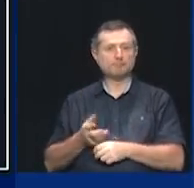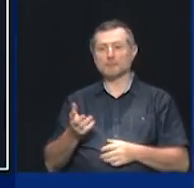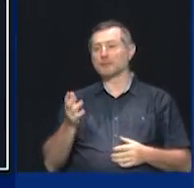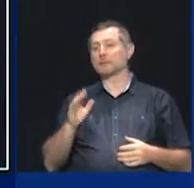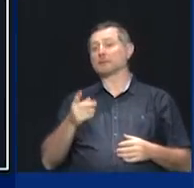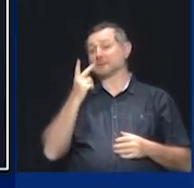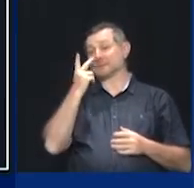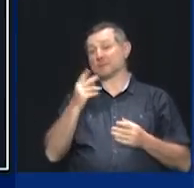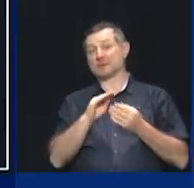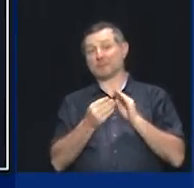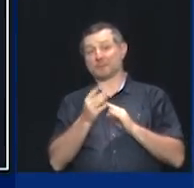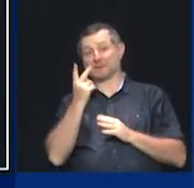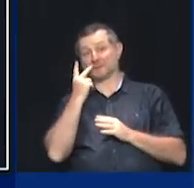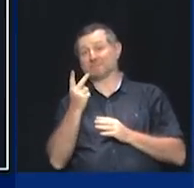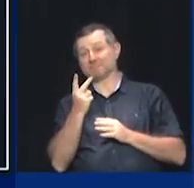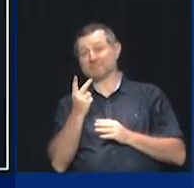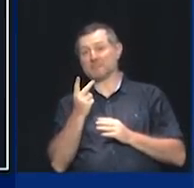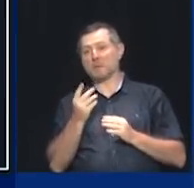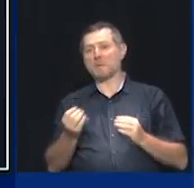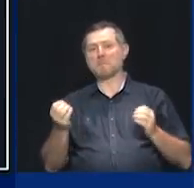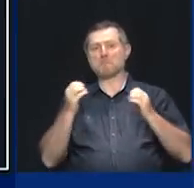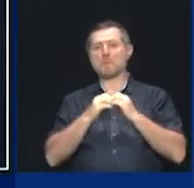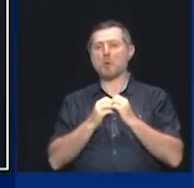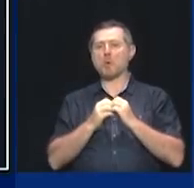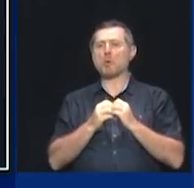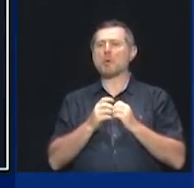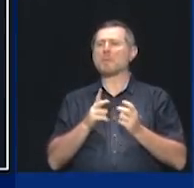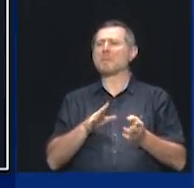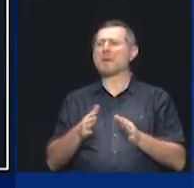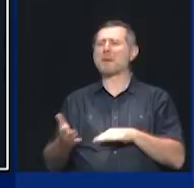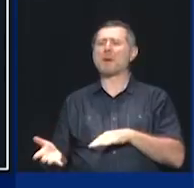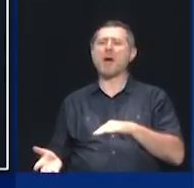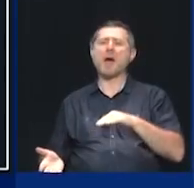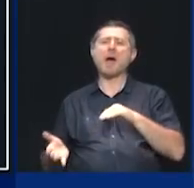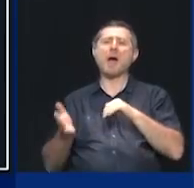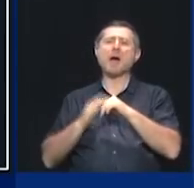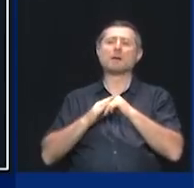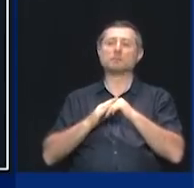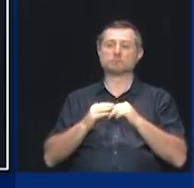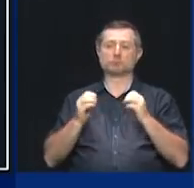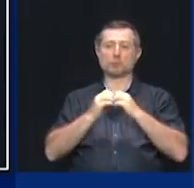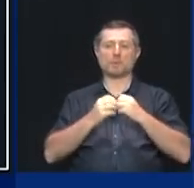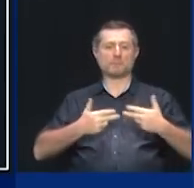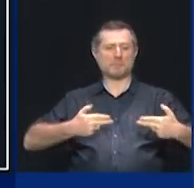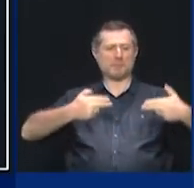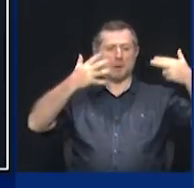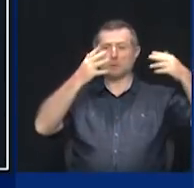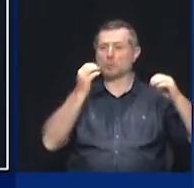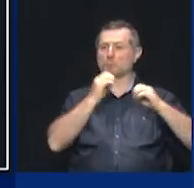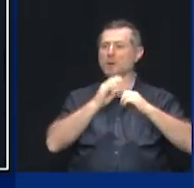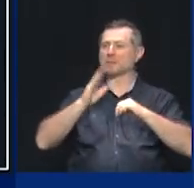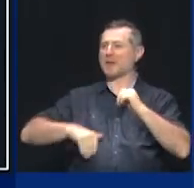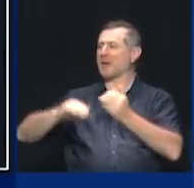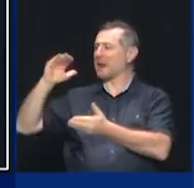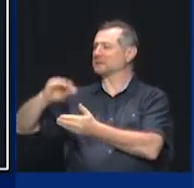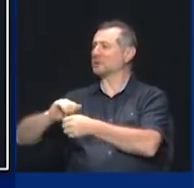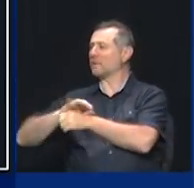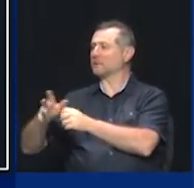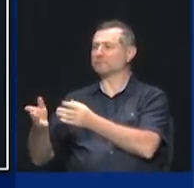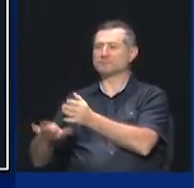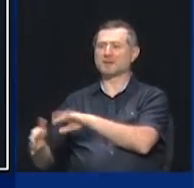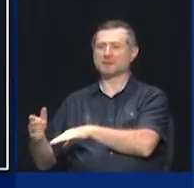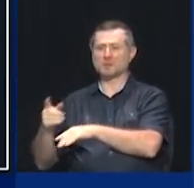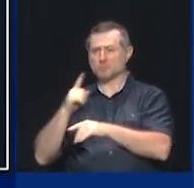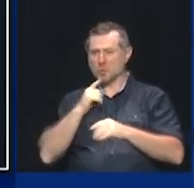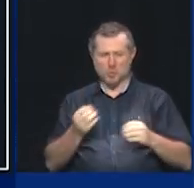numbers, more people are dying of gun violence than of COVID. More people are